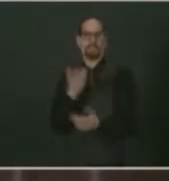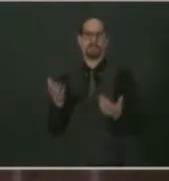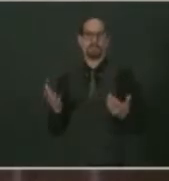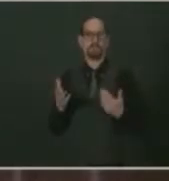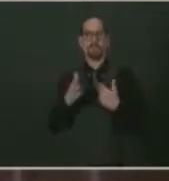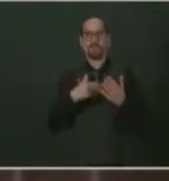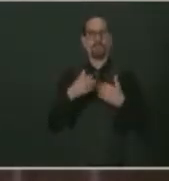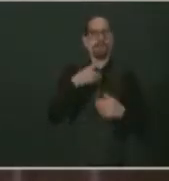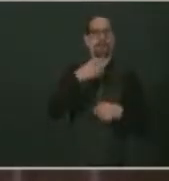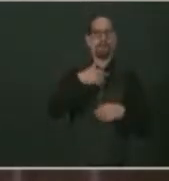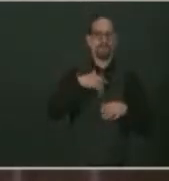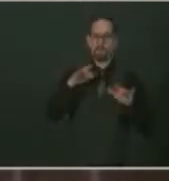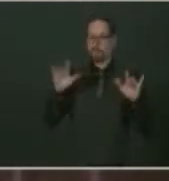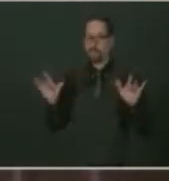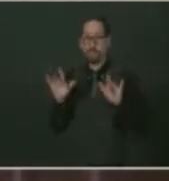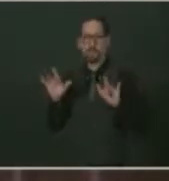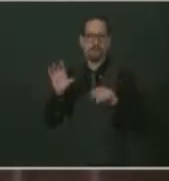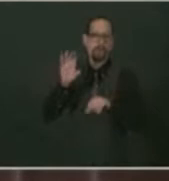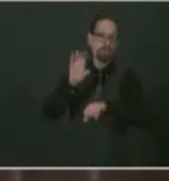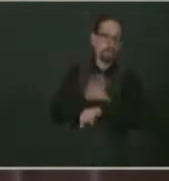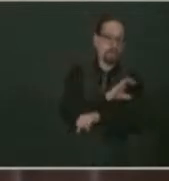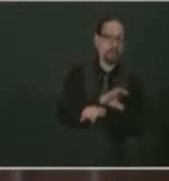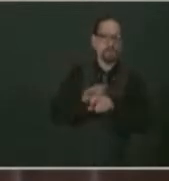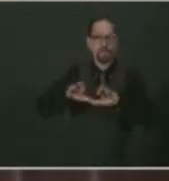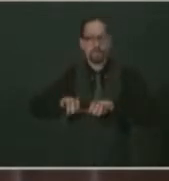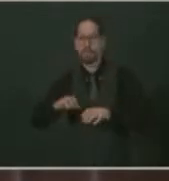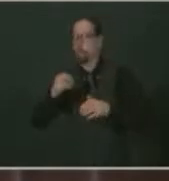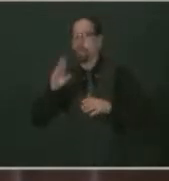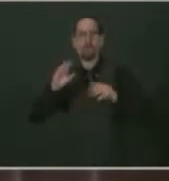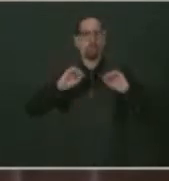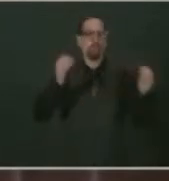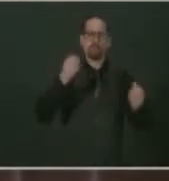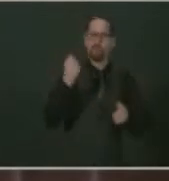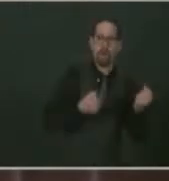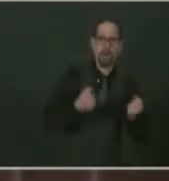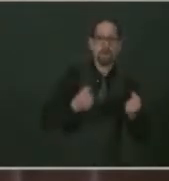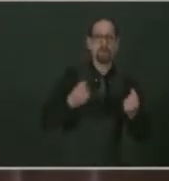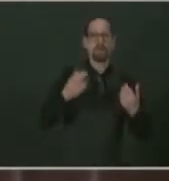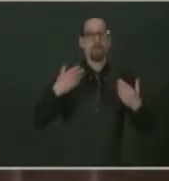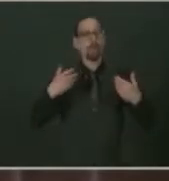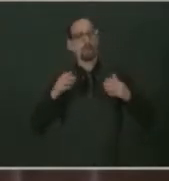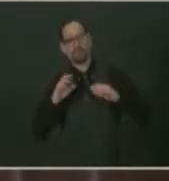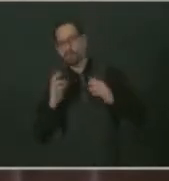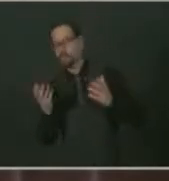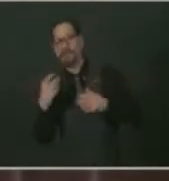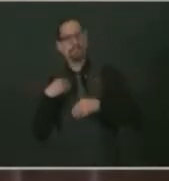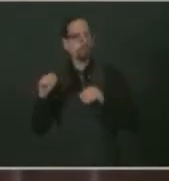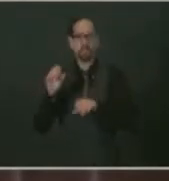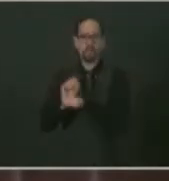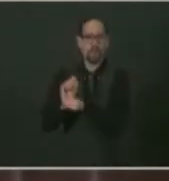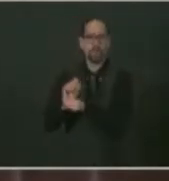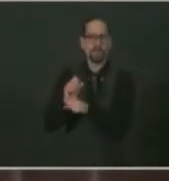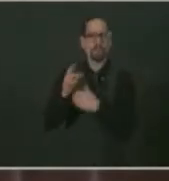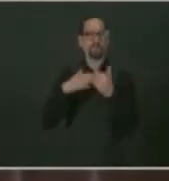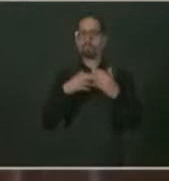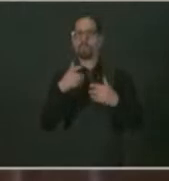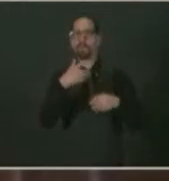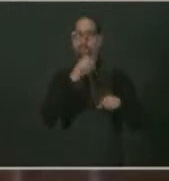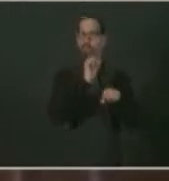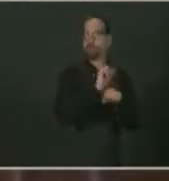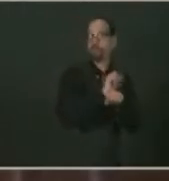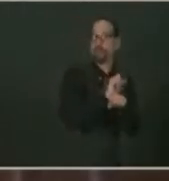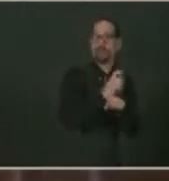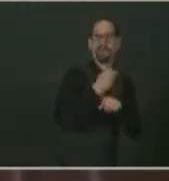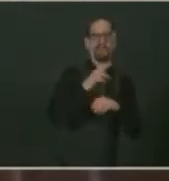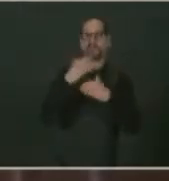or not you have a car, whether or not you are working a job that gives you the time frame to get vaccinated, you